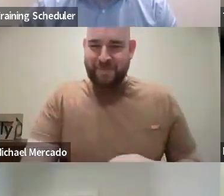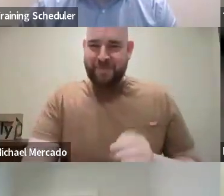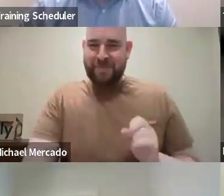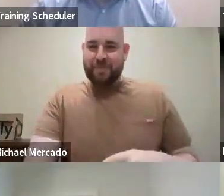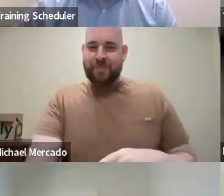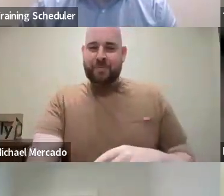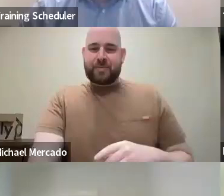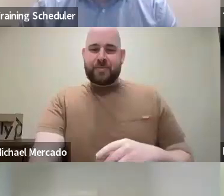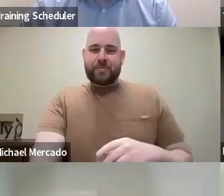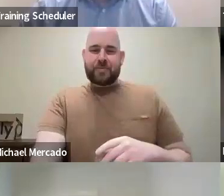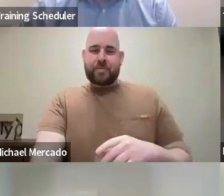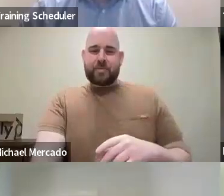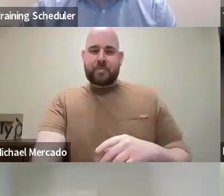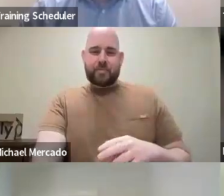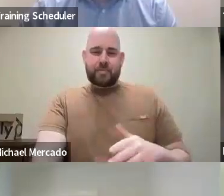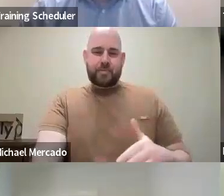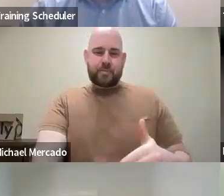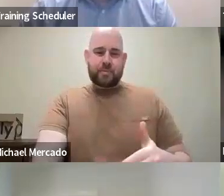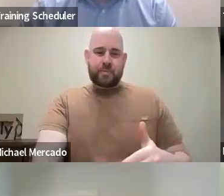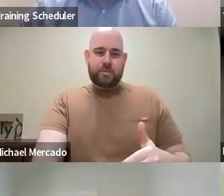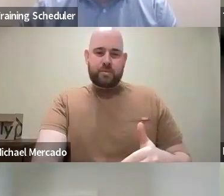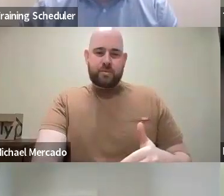to see you introduce your name in sign language.